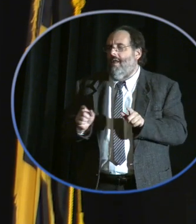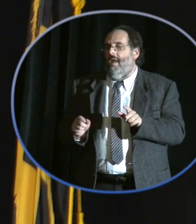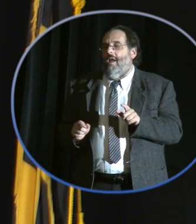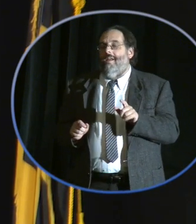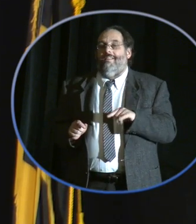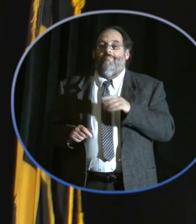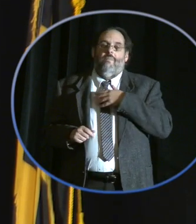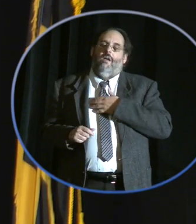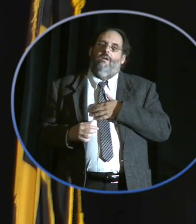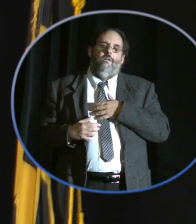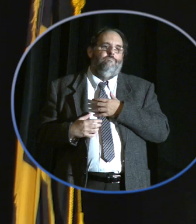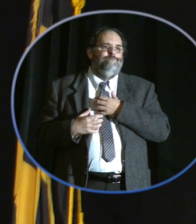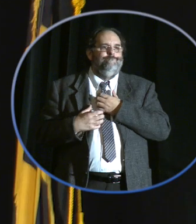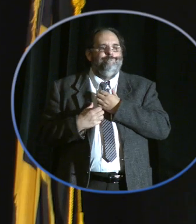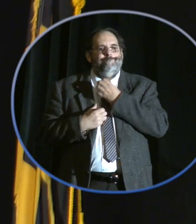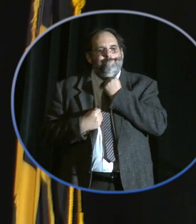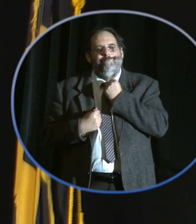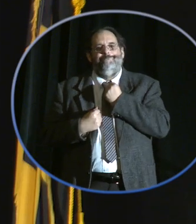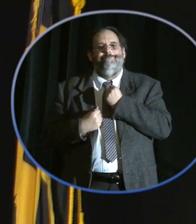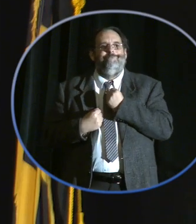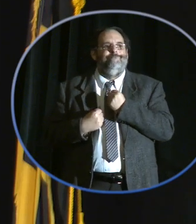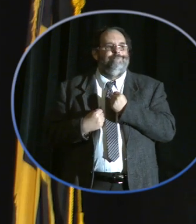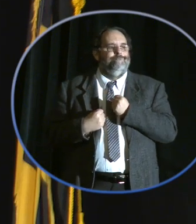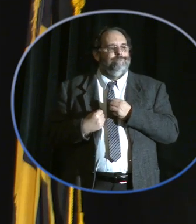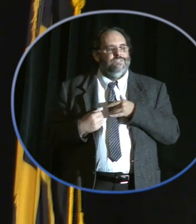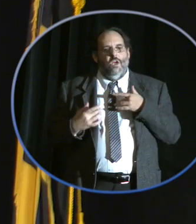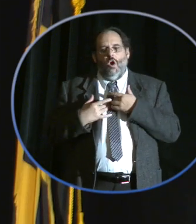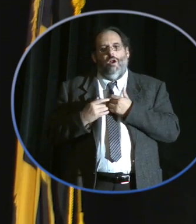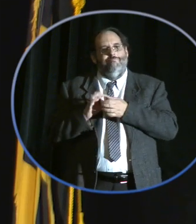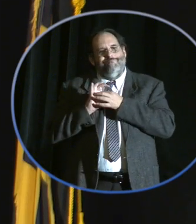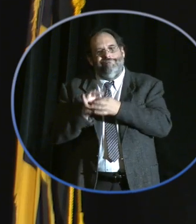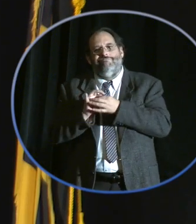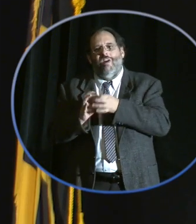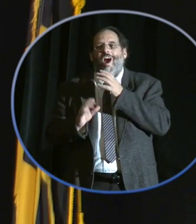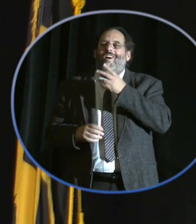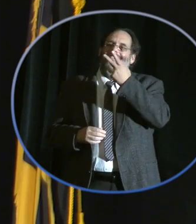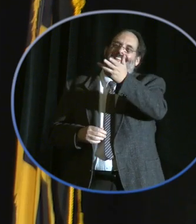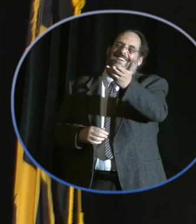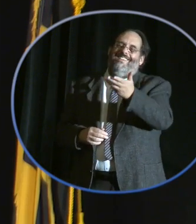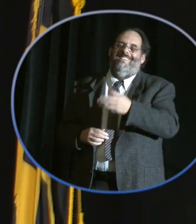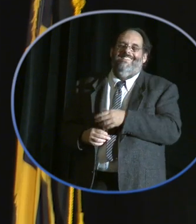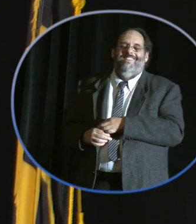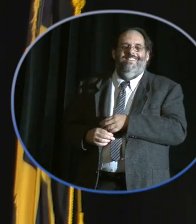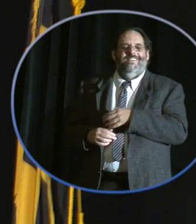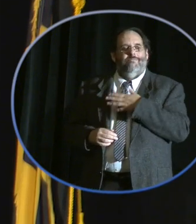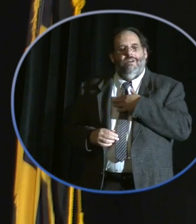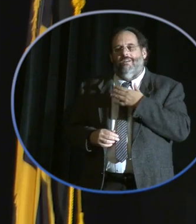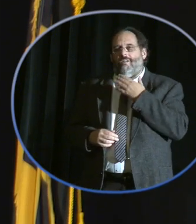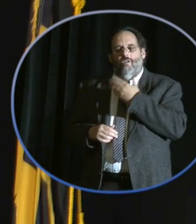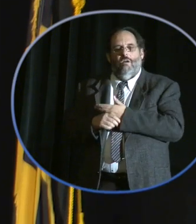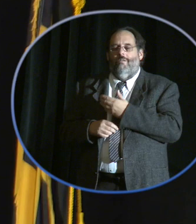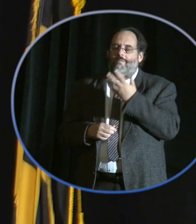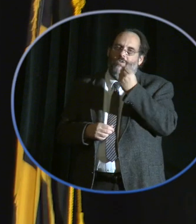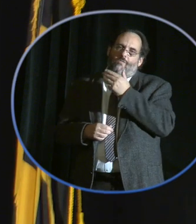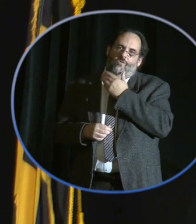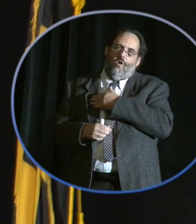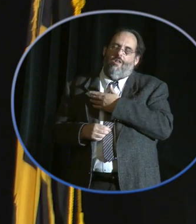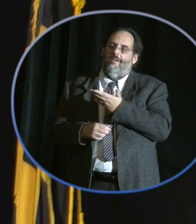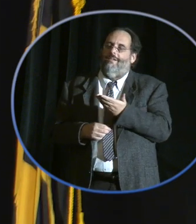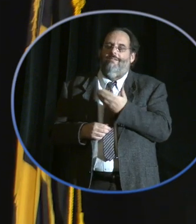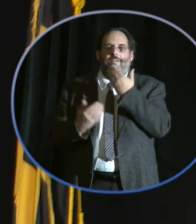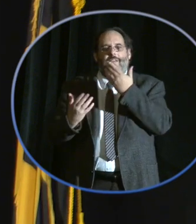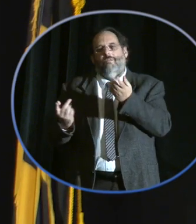that is my heart walking outside of my body. Thank you, Nia. There she is, my beautiful daughter,